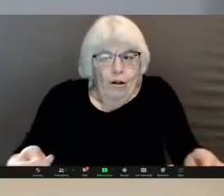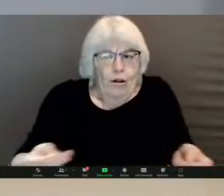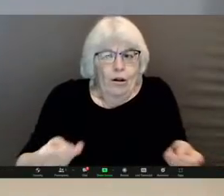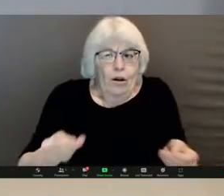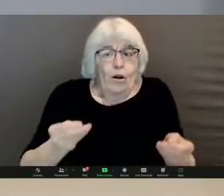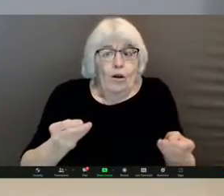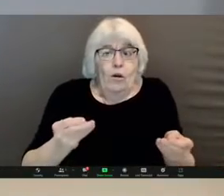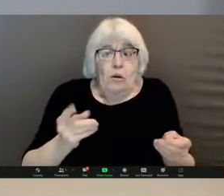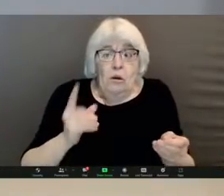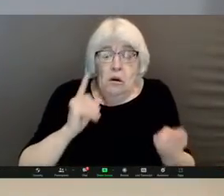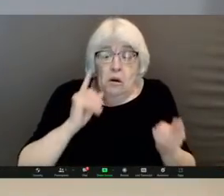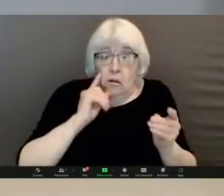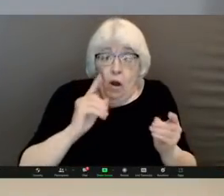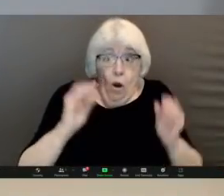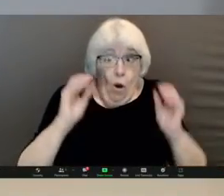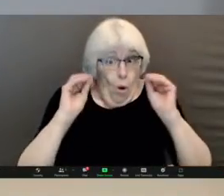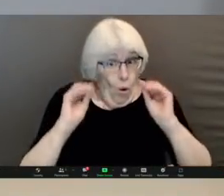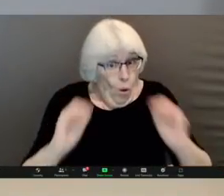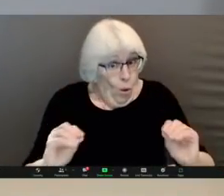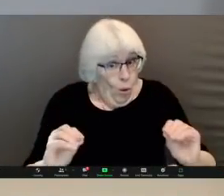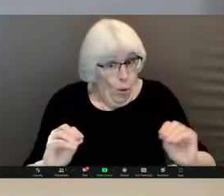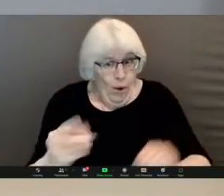who are fully vaccinated.